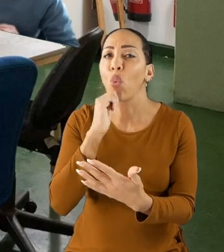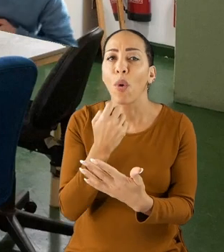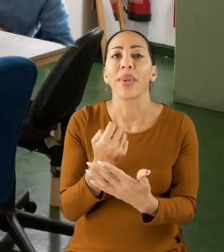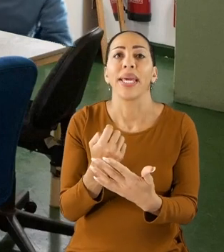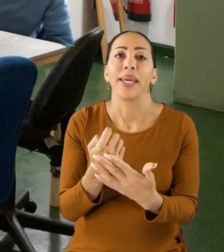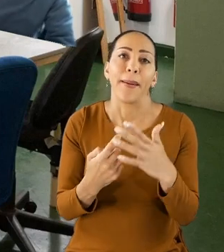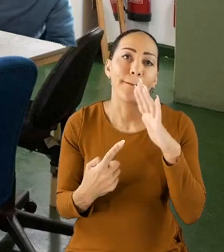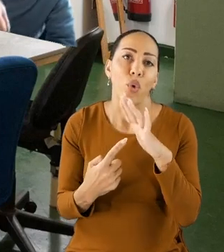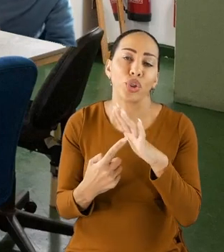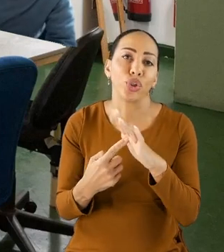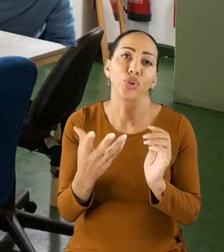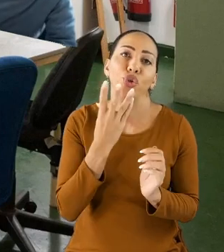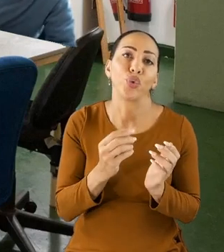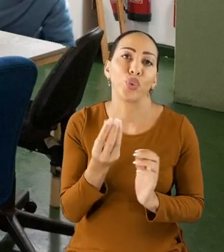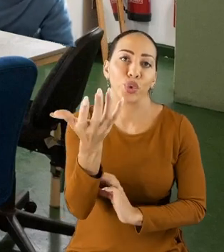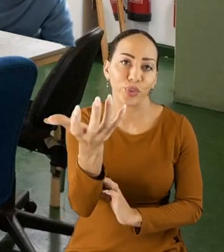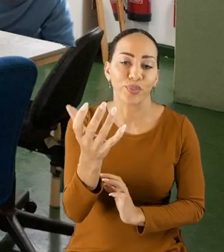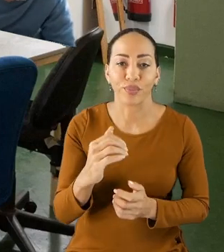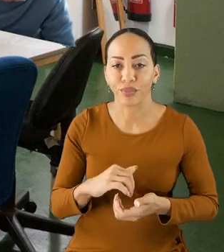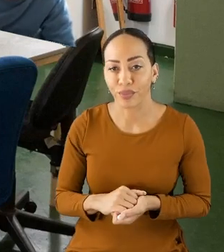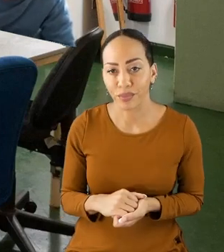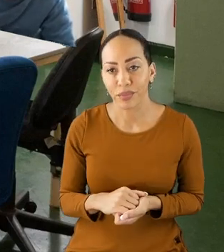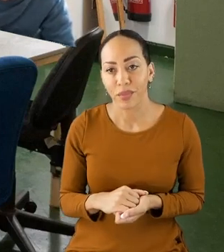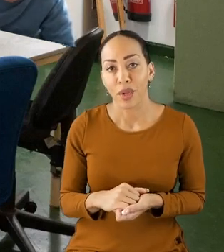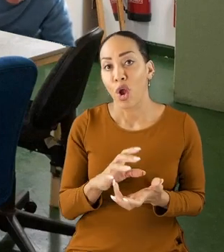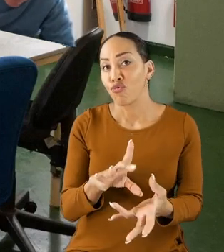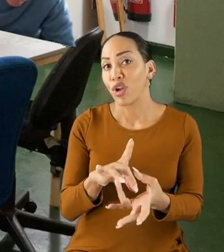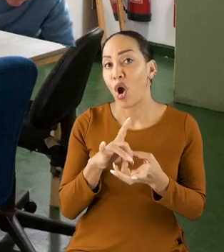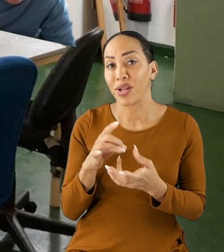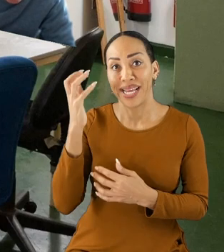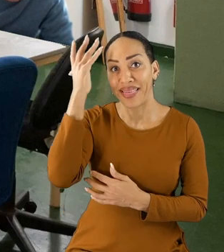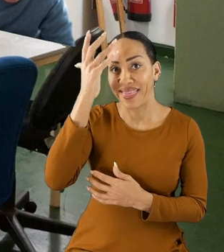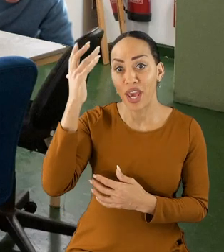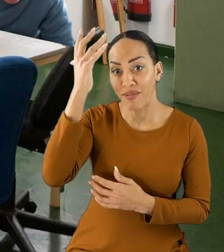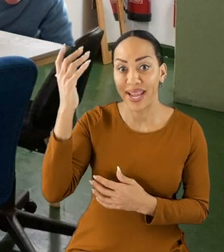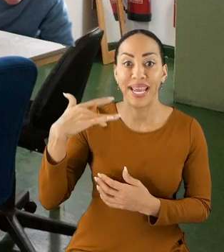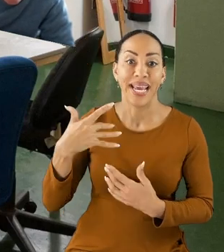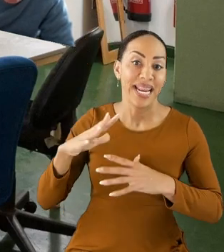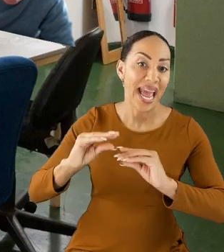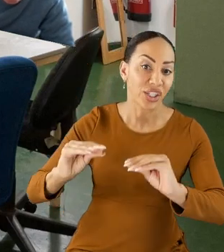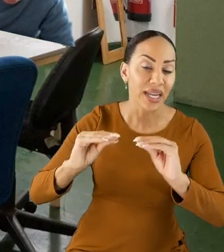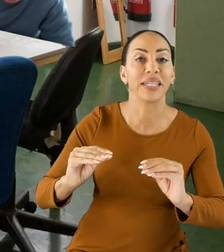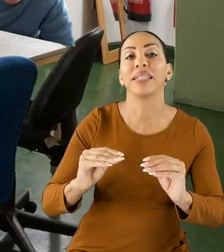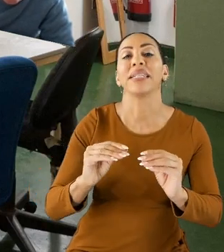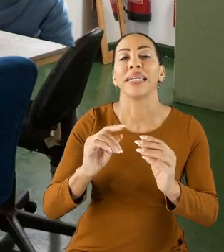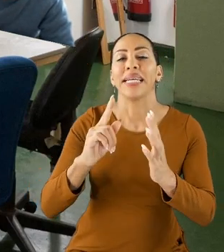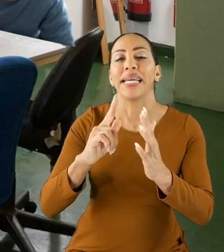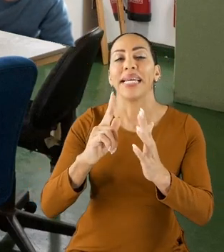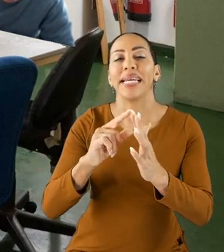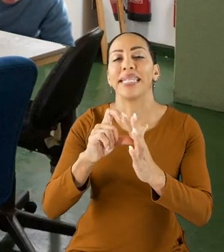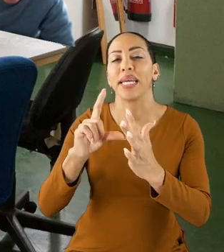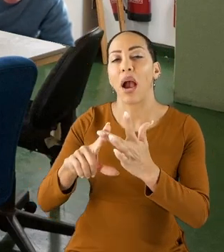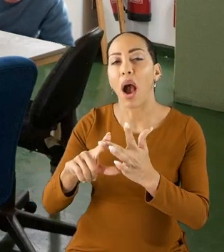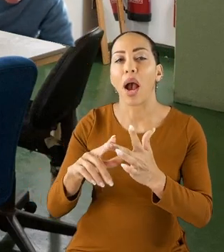we're sort of coming from the theoretical and educational background on disability issues and disability equality, and sort